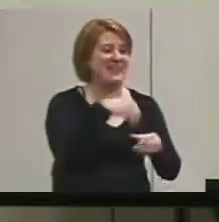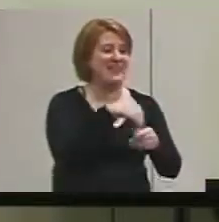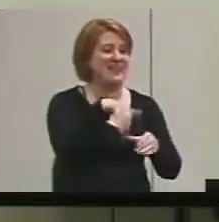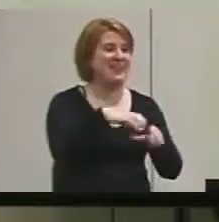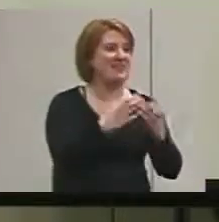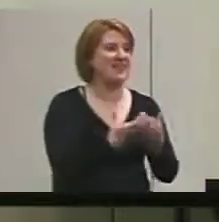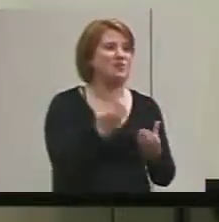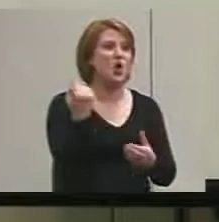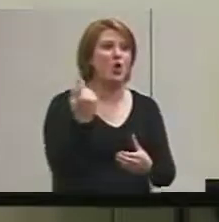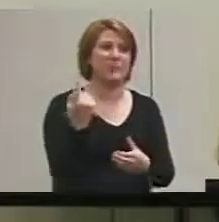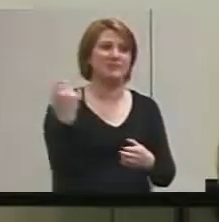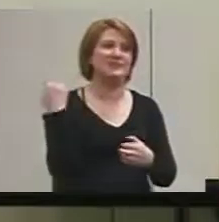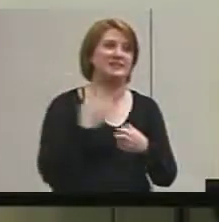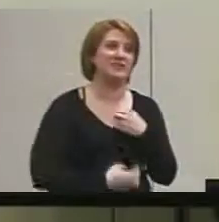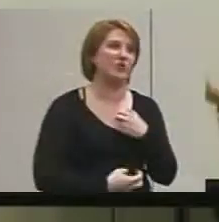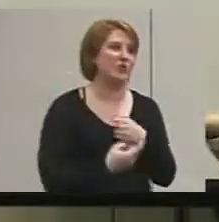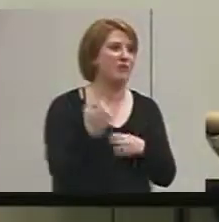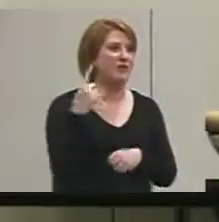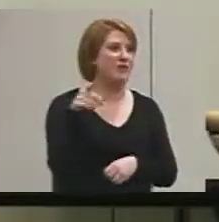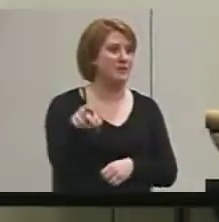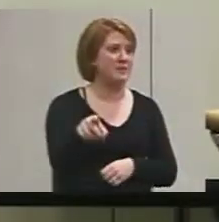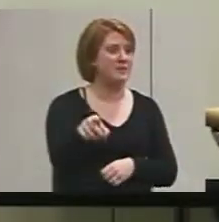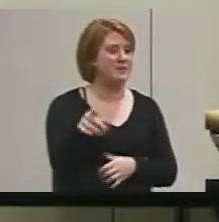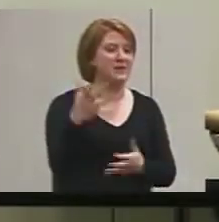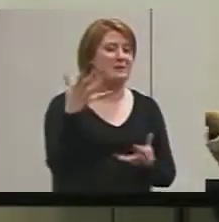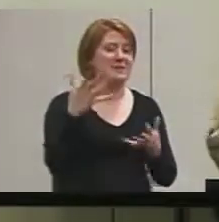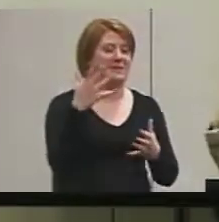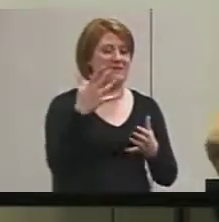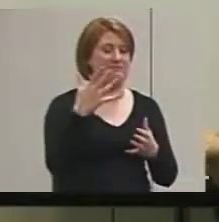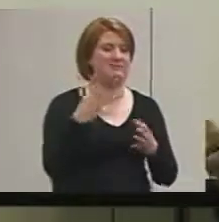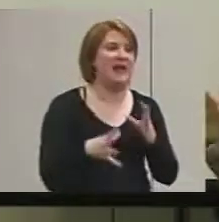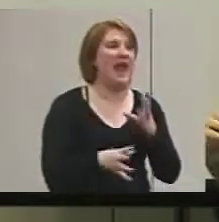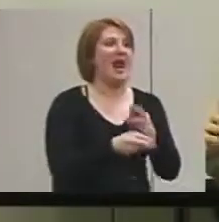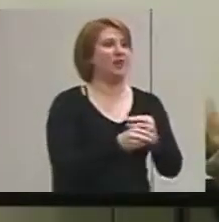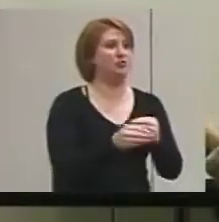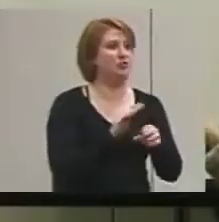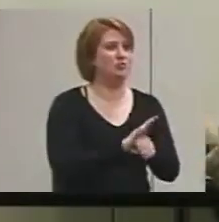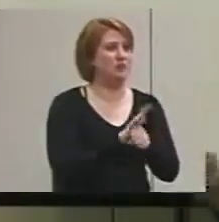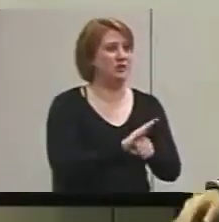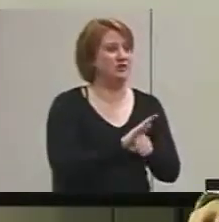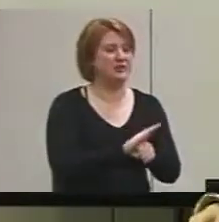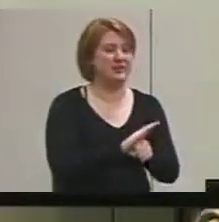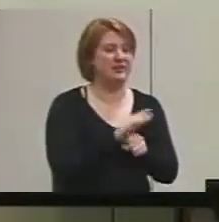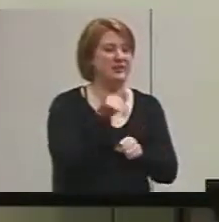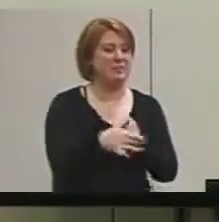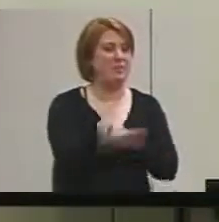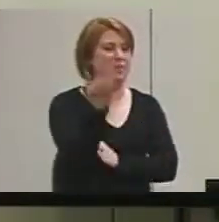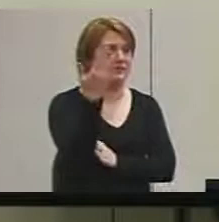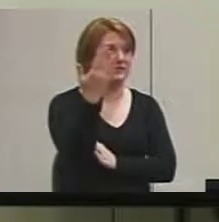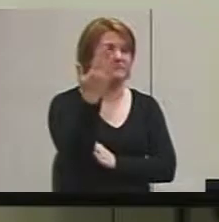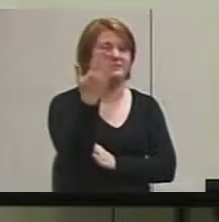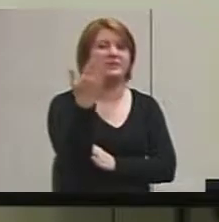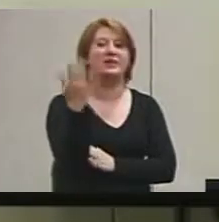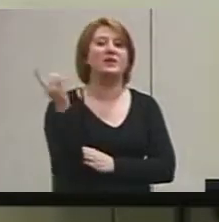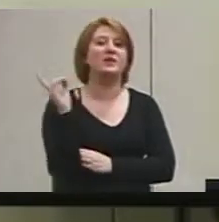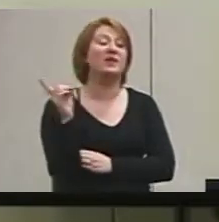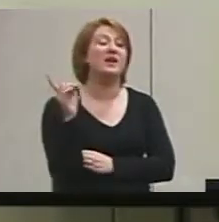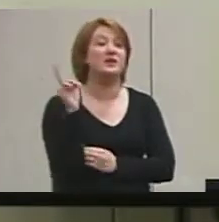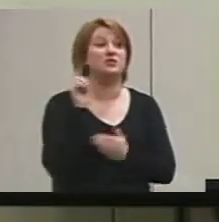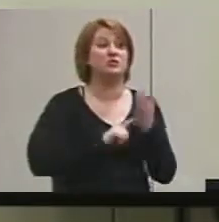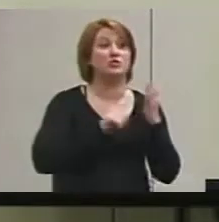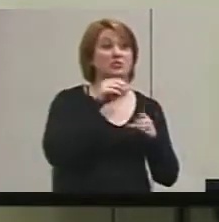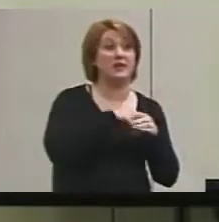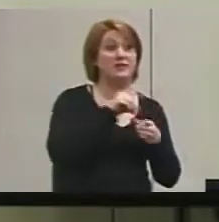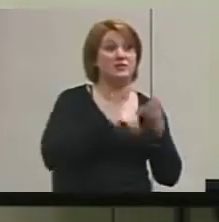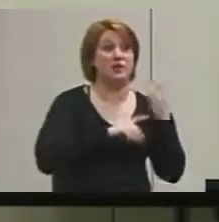always been difficult for him. So maybe that just extra pressure of giving him that reminder in the morning. Does the check in, check out make